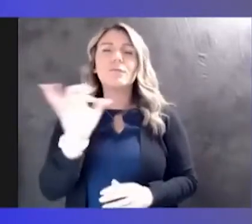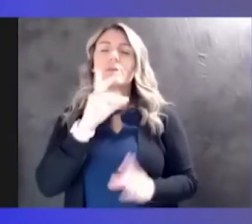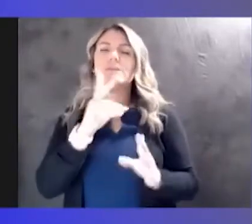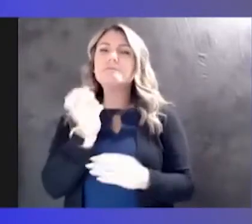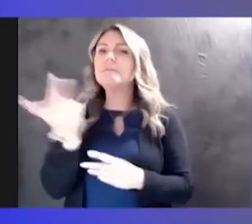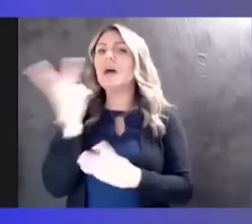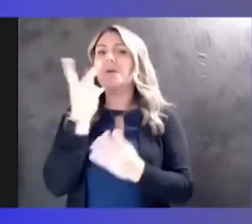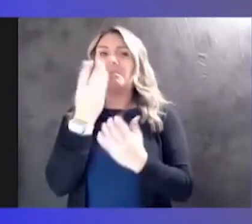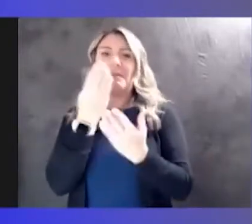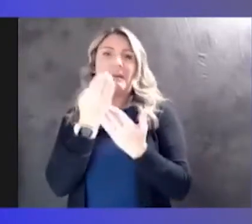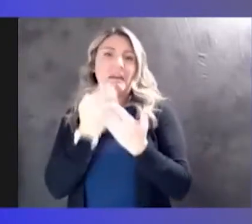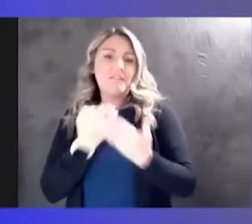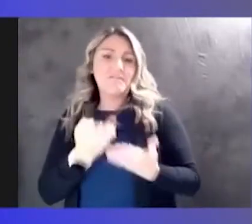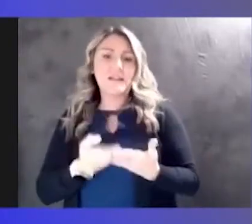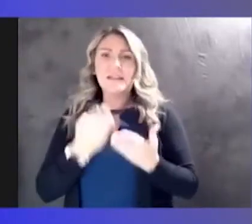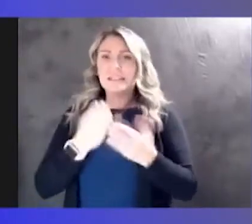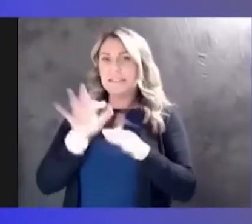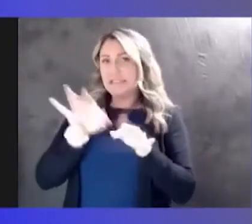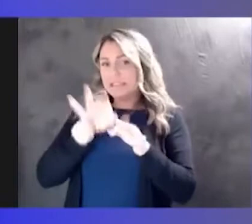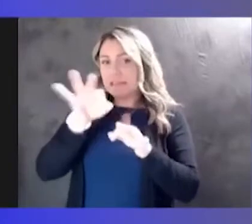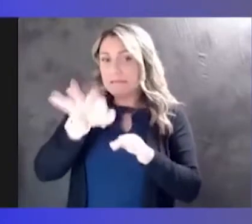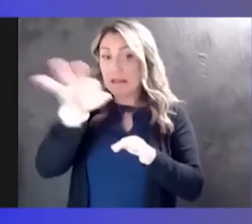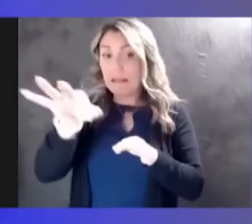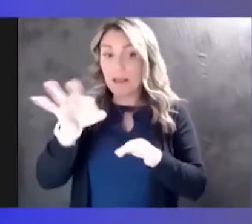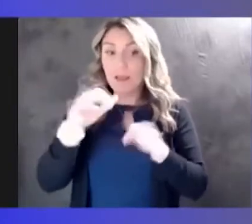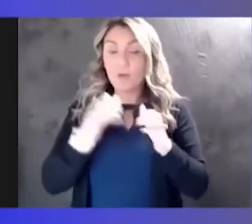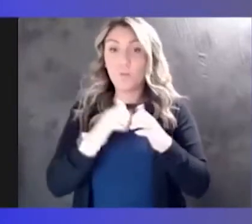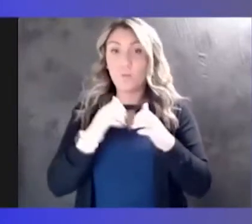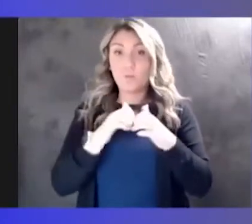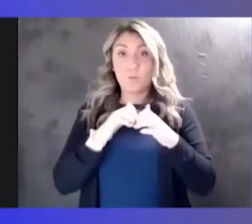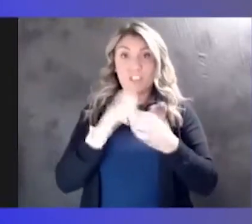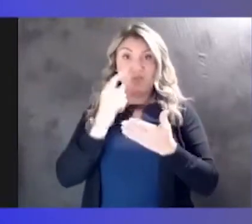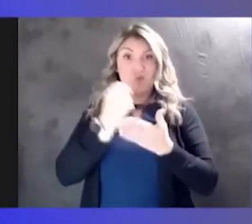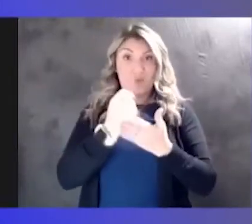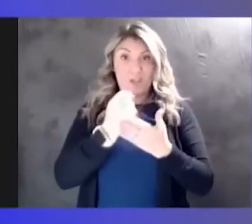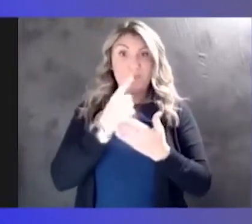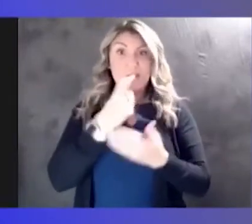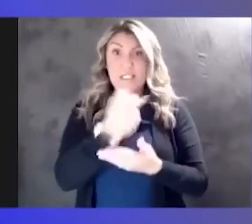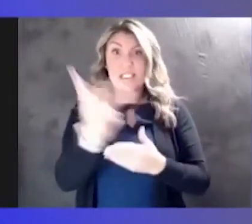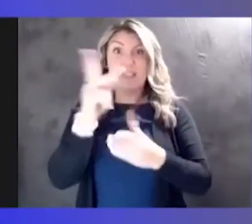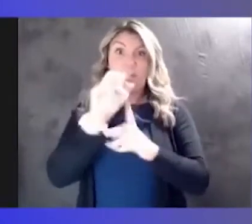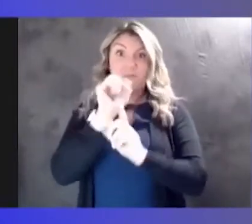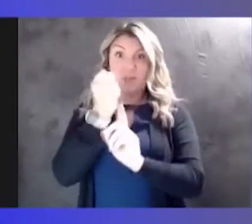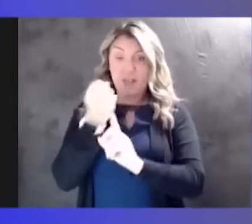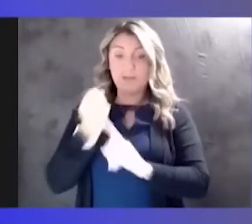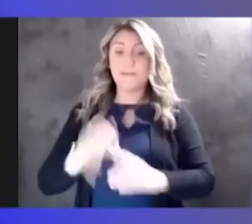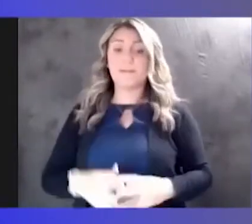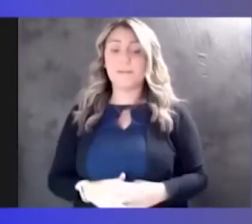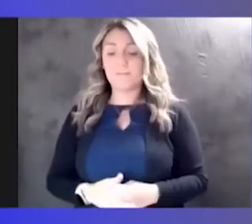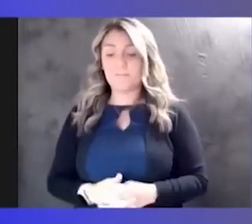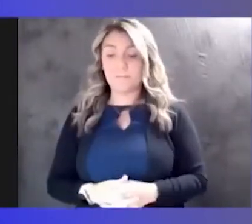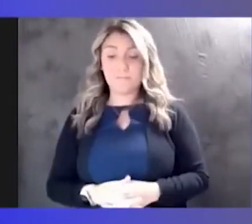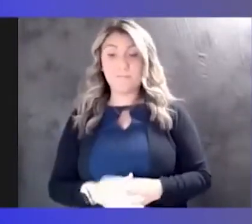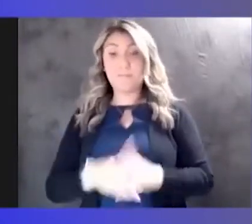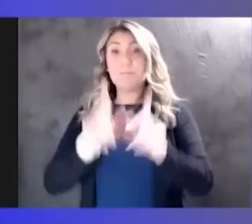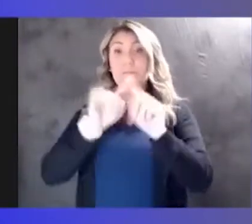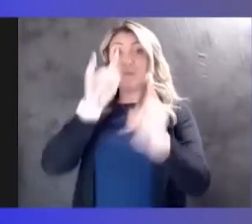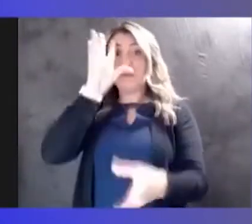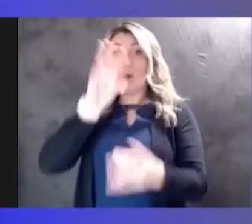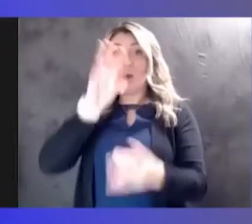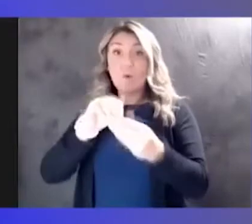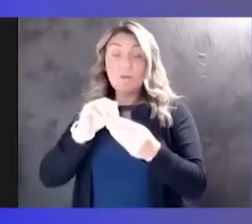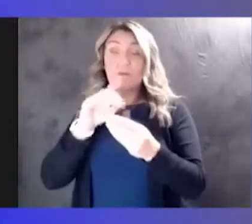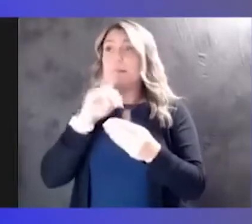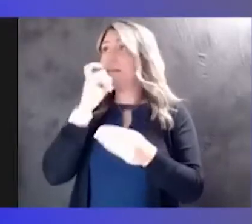some delay in treatment in some cases. But overall, I'm not aware that there's been